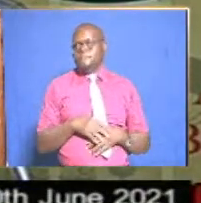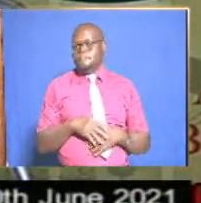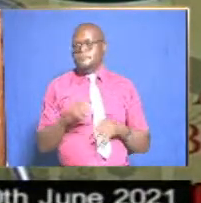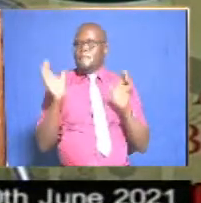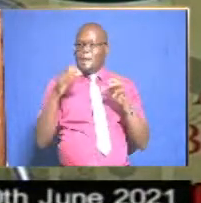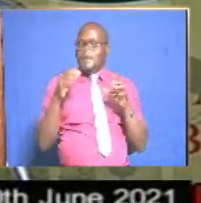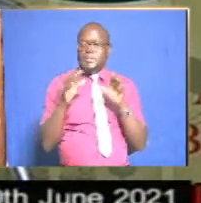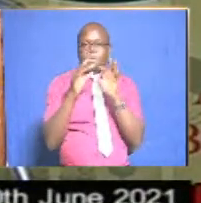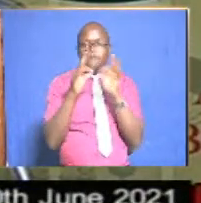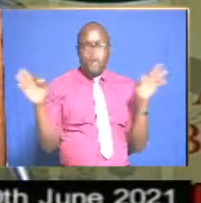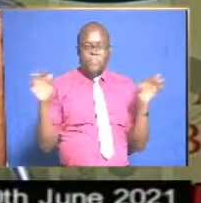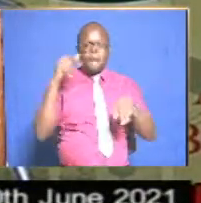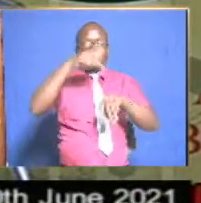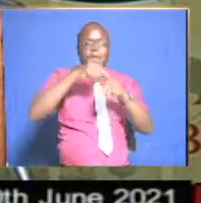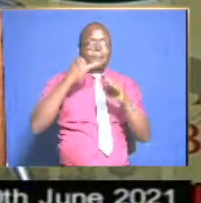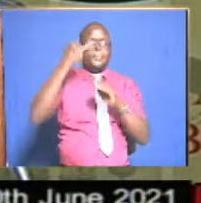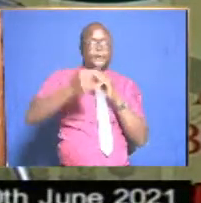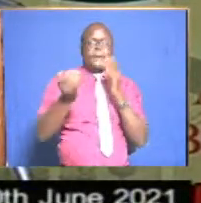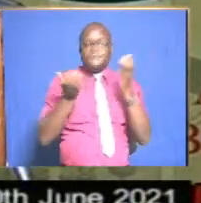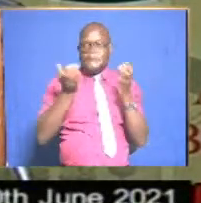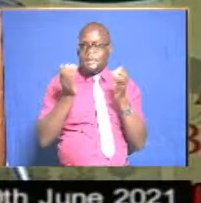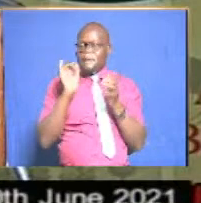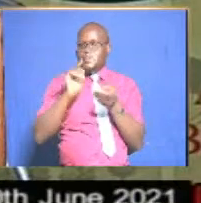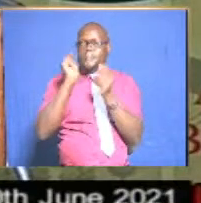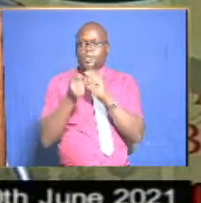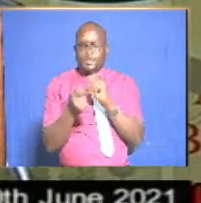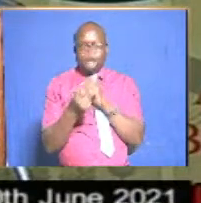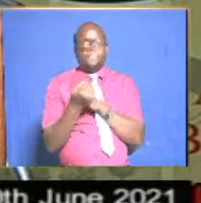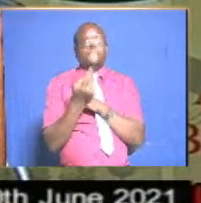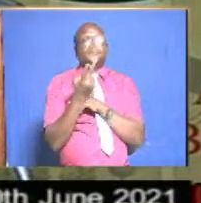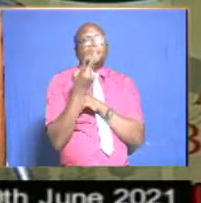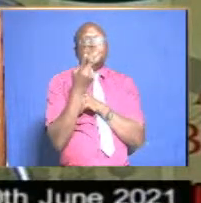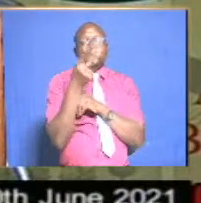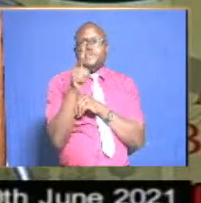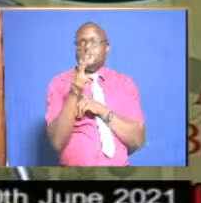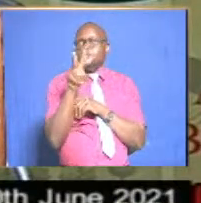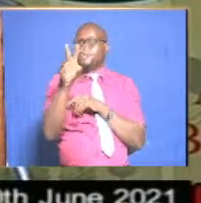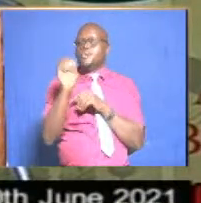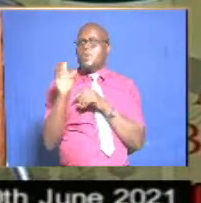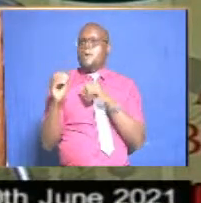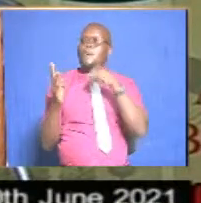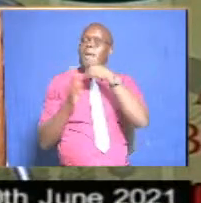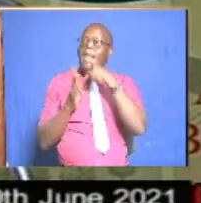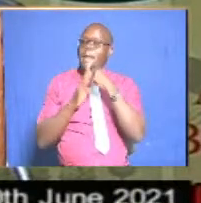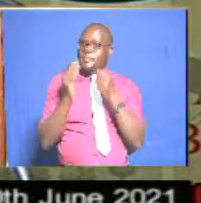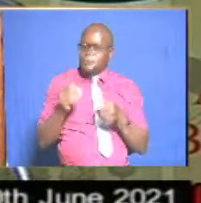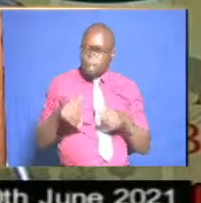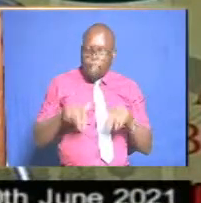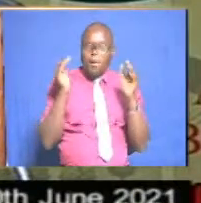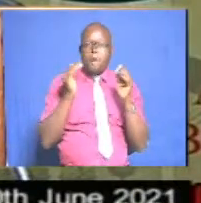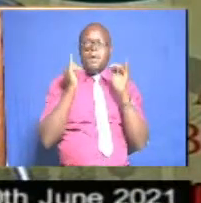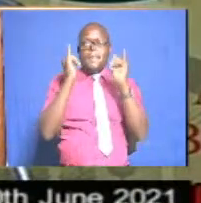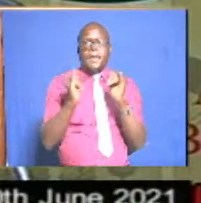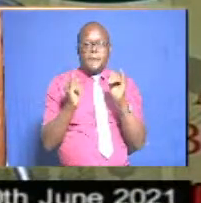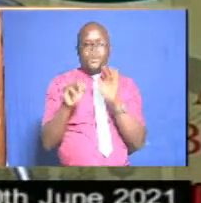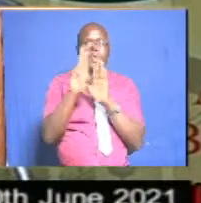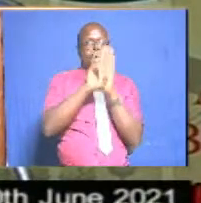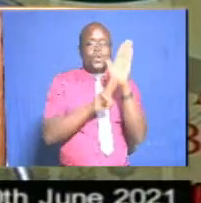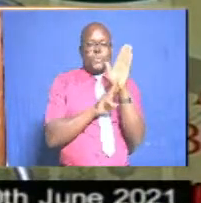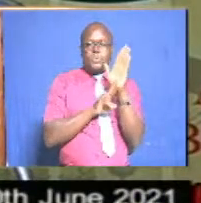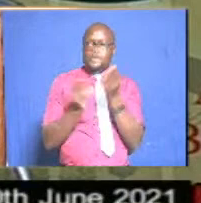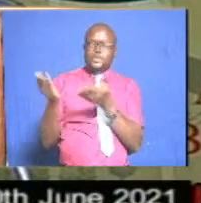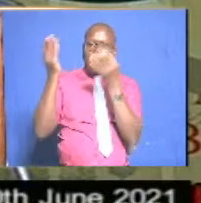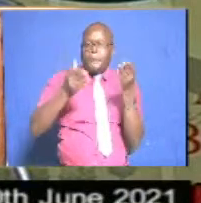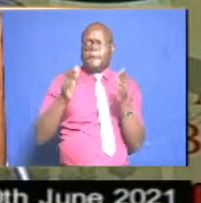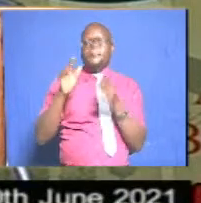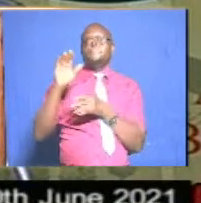of long-term insurance business were amended in 2009 to align with modern classification and bring into perspective